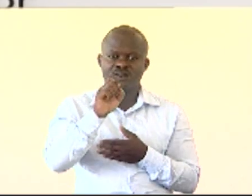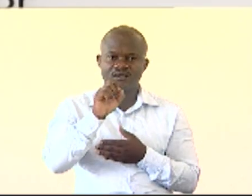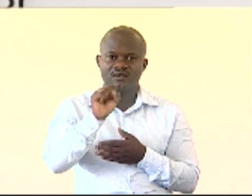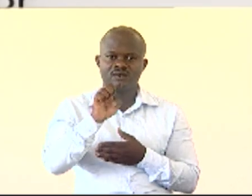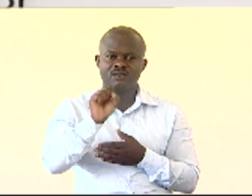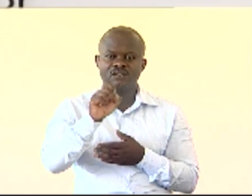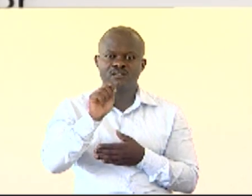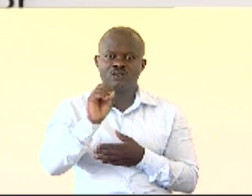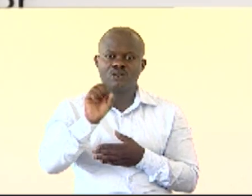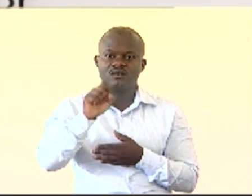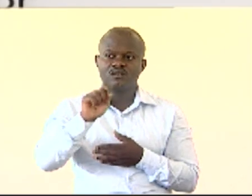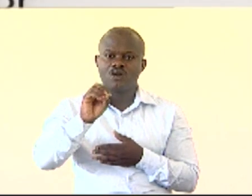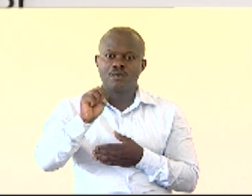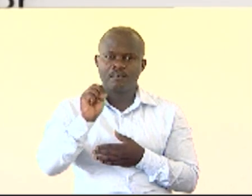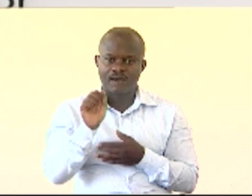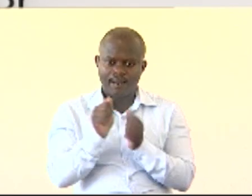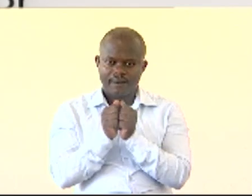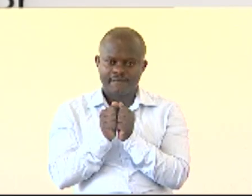causes bilharzia.